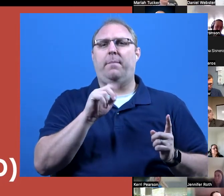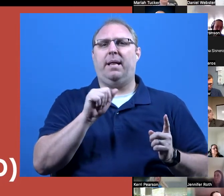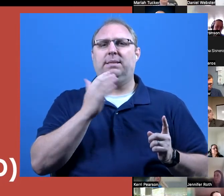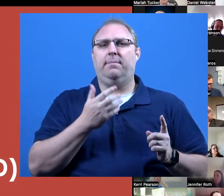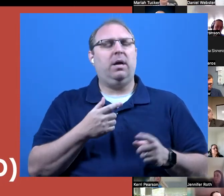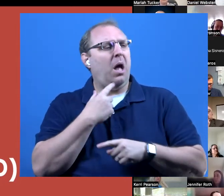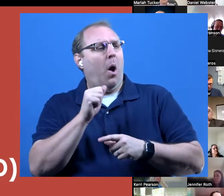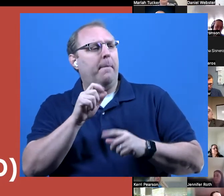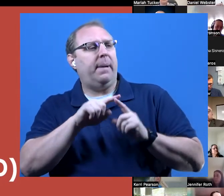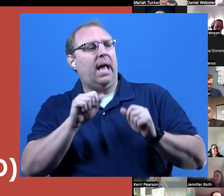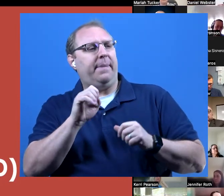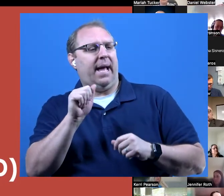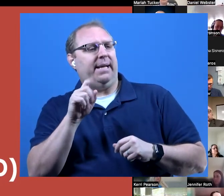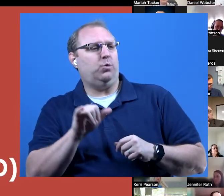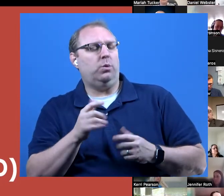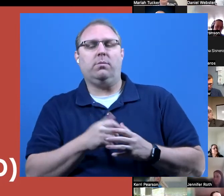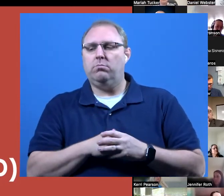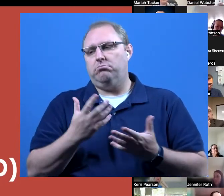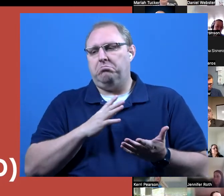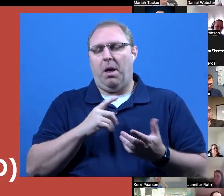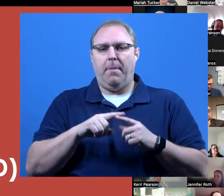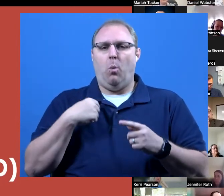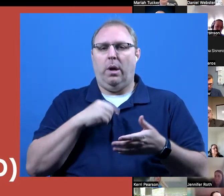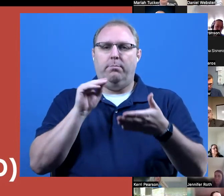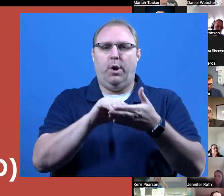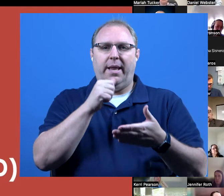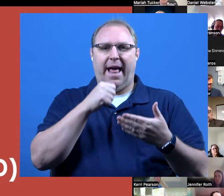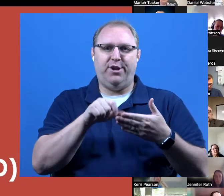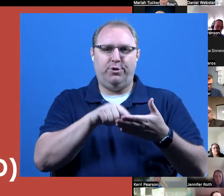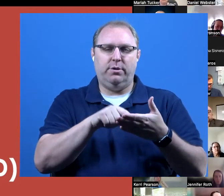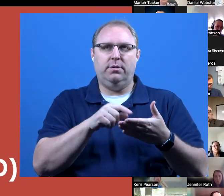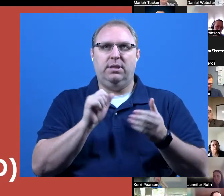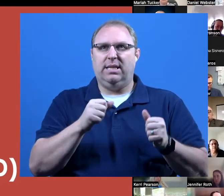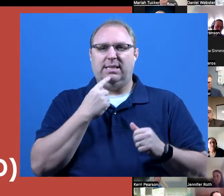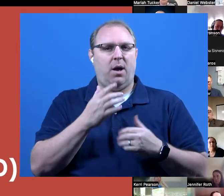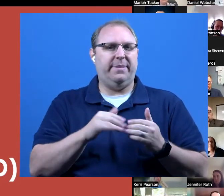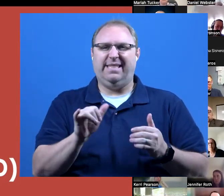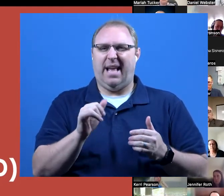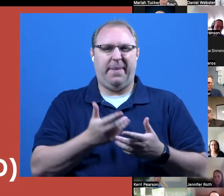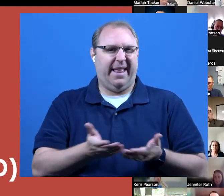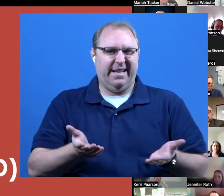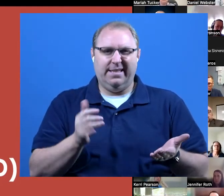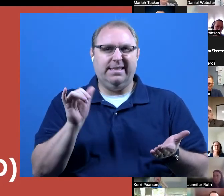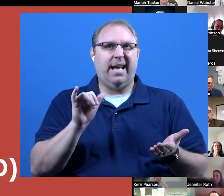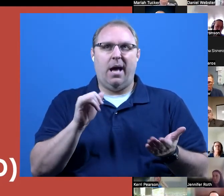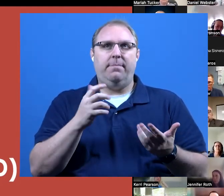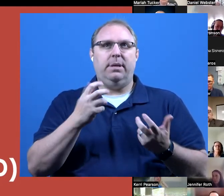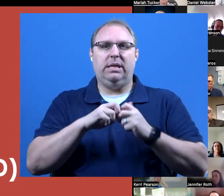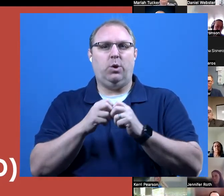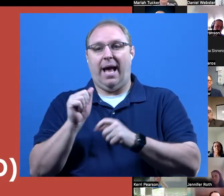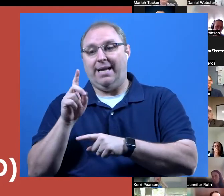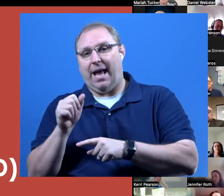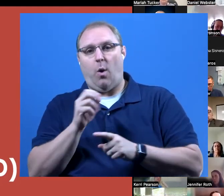same issue is with ADA, is that you have to follow the same call-in procedures, whether you're